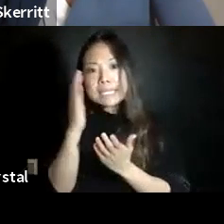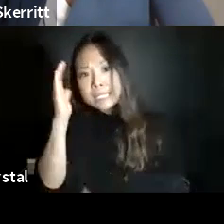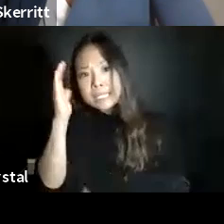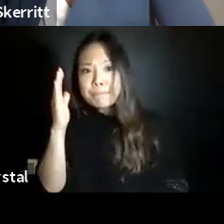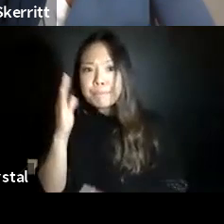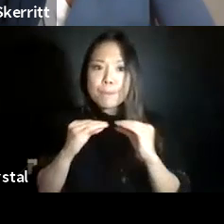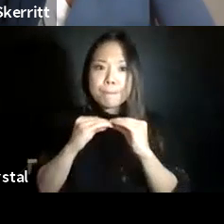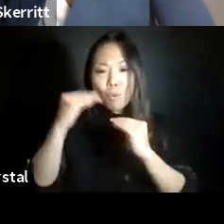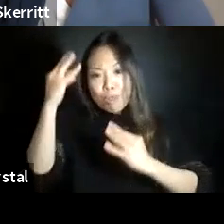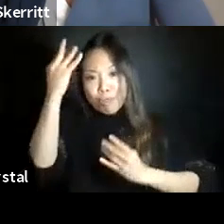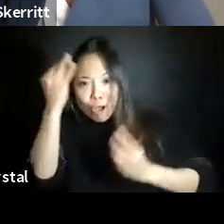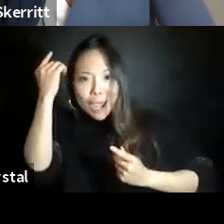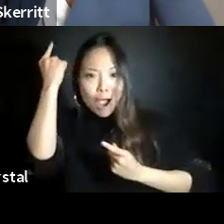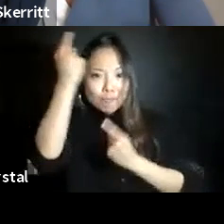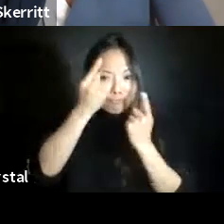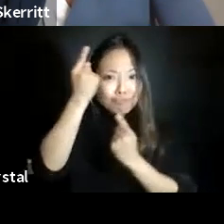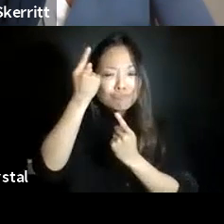Atlantic City chants,